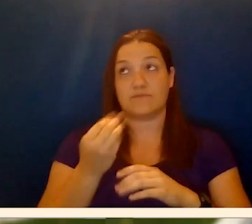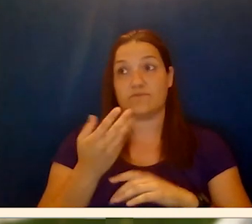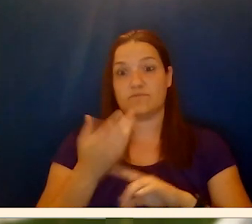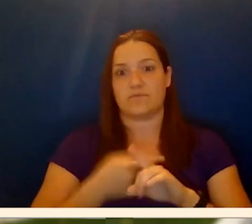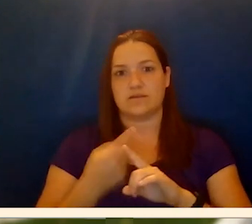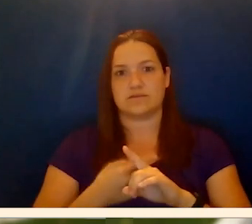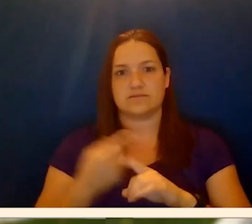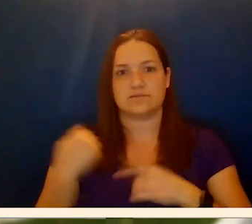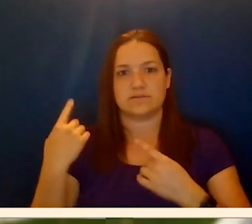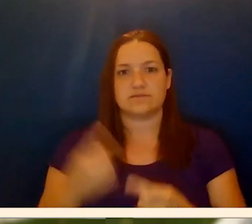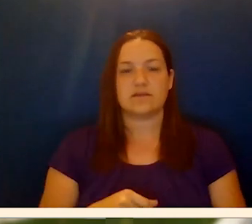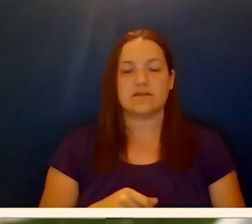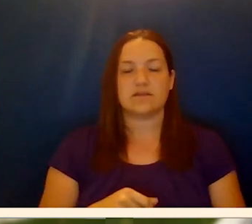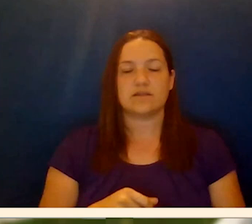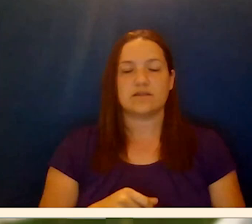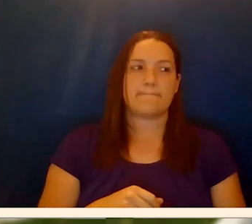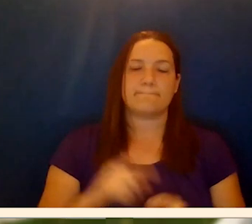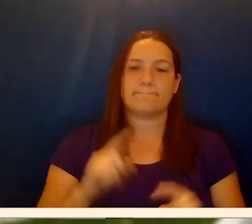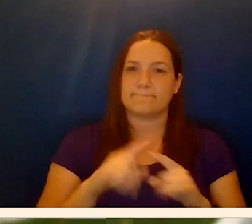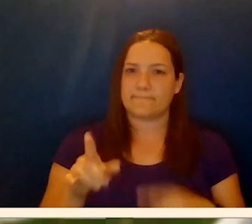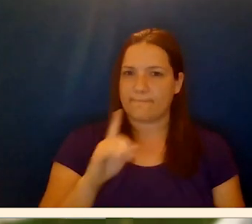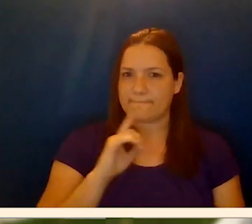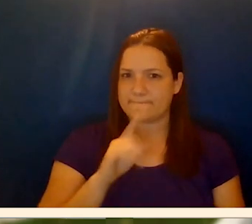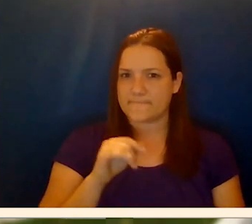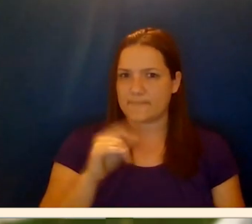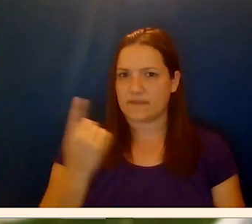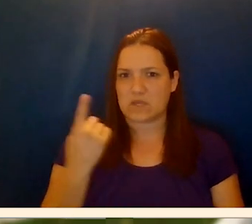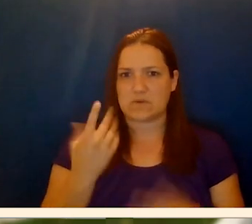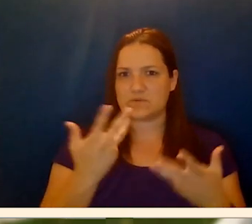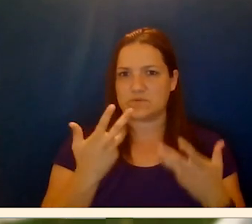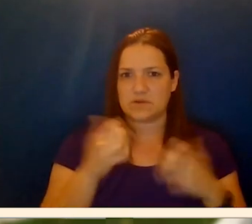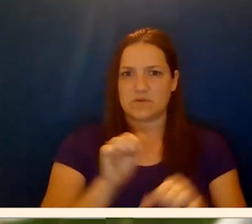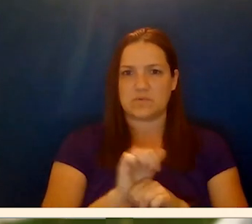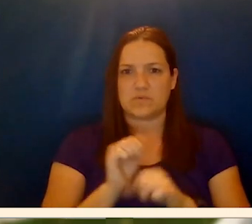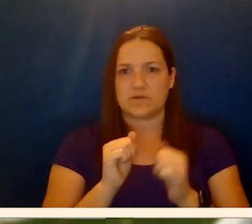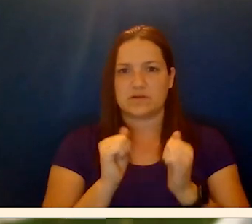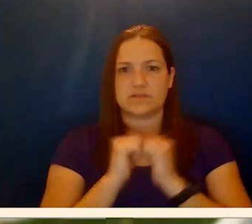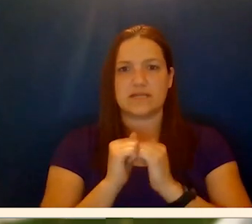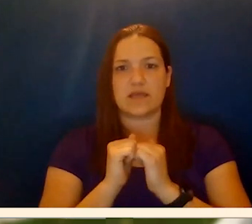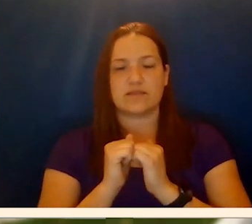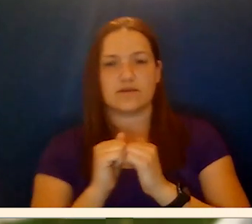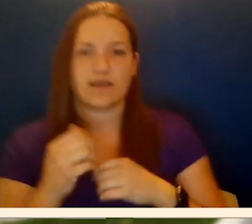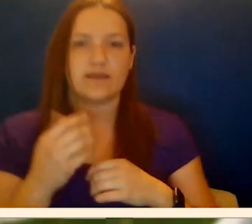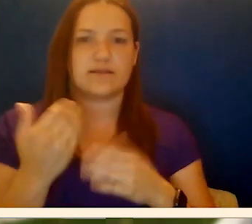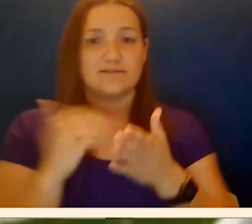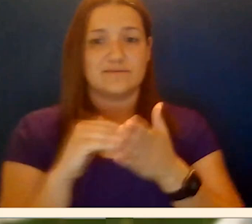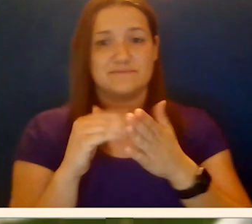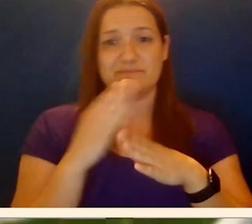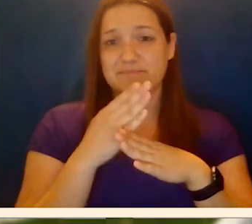since then. But certainly, we've always wanted to work together and again